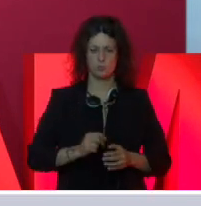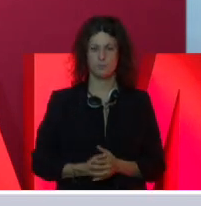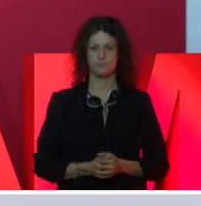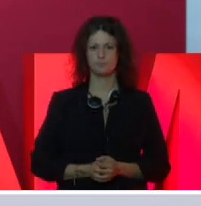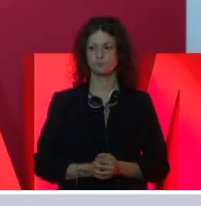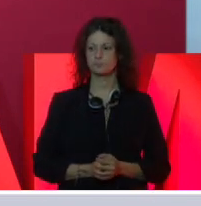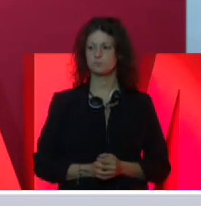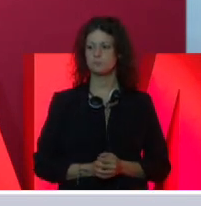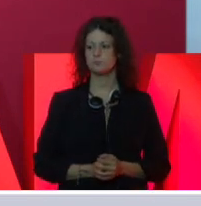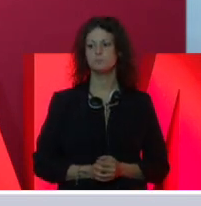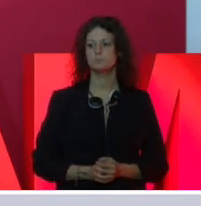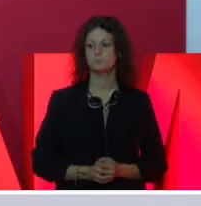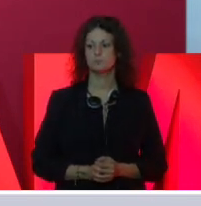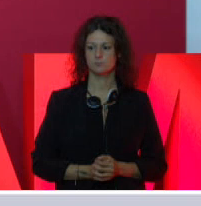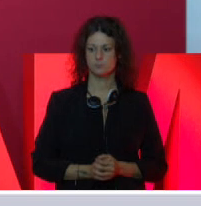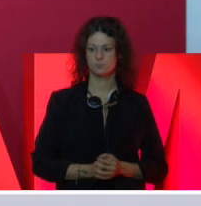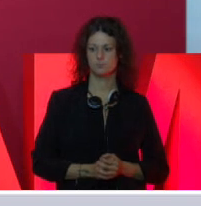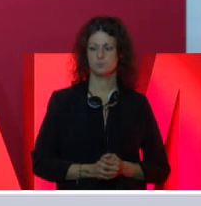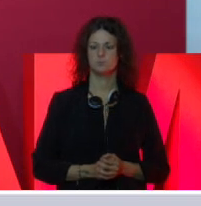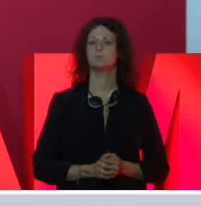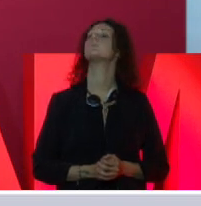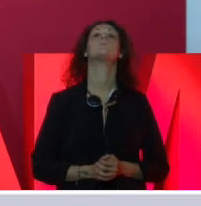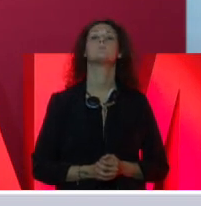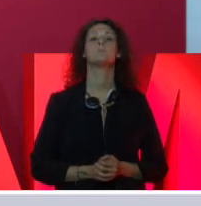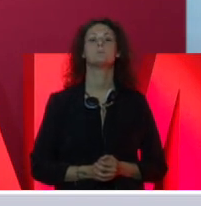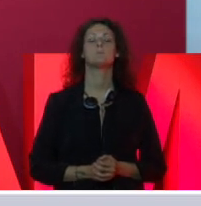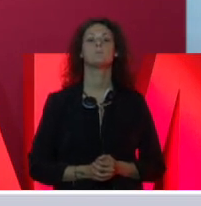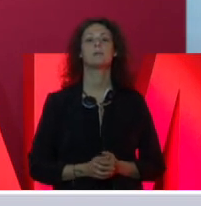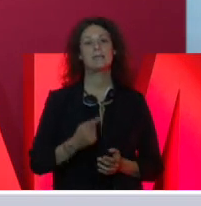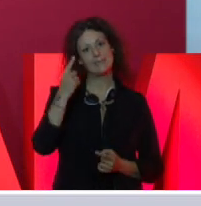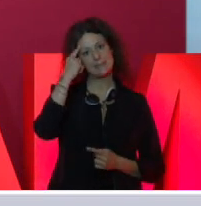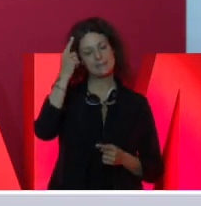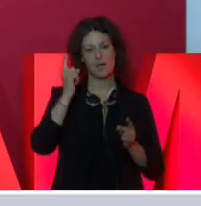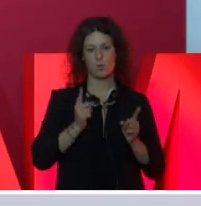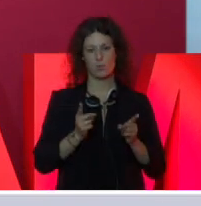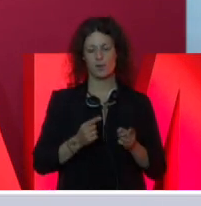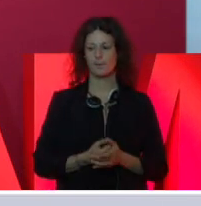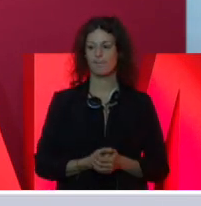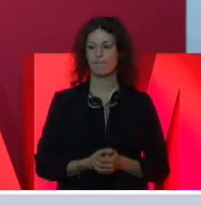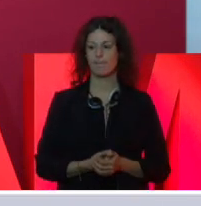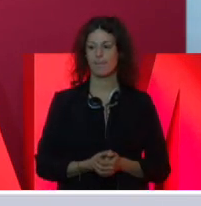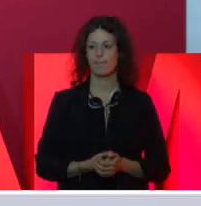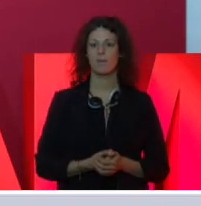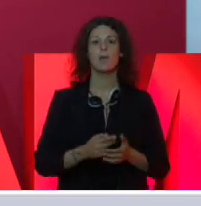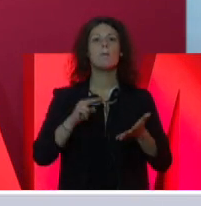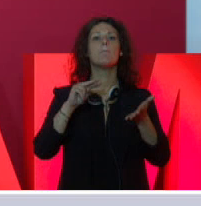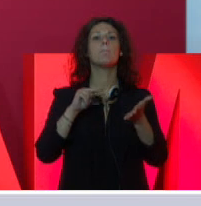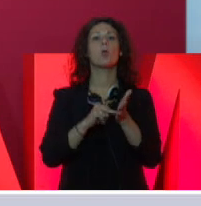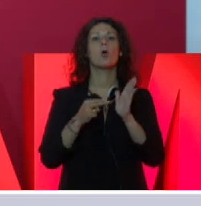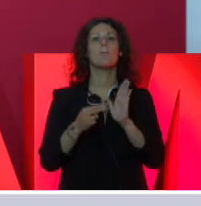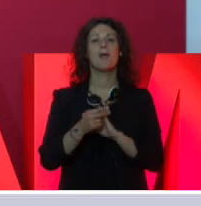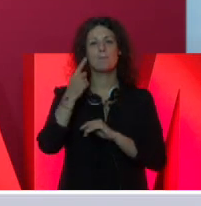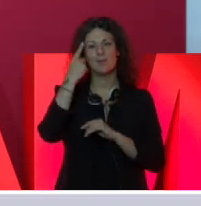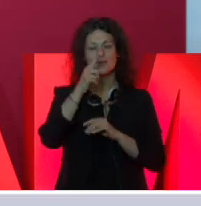This is the only technical point I would like to make, but the idea is that the problem of classification, the problem of